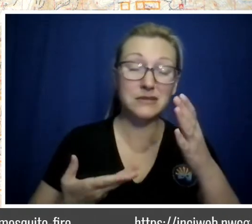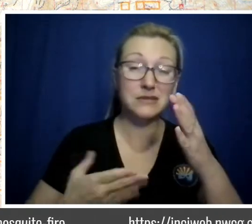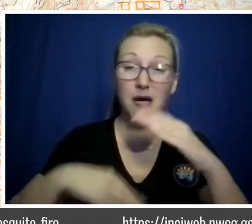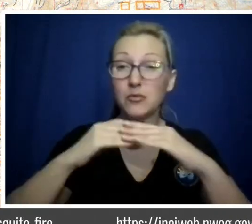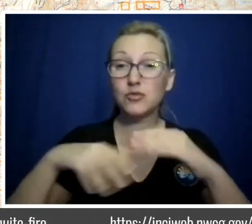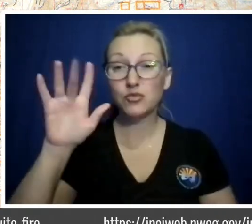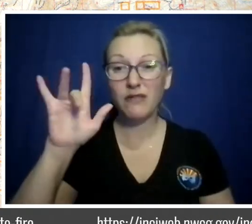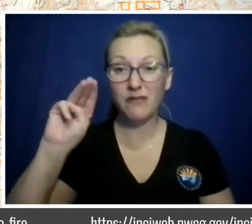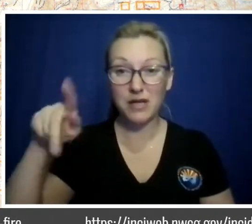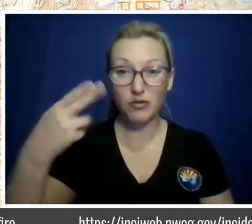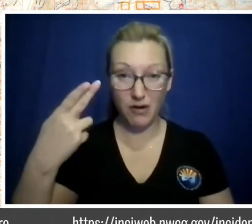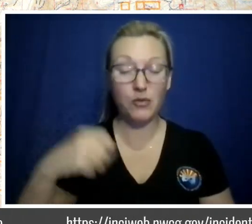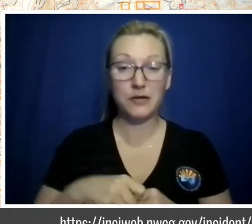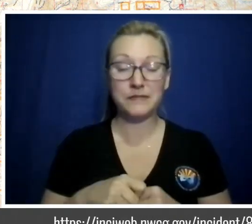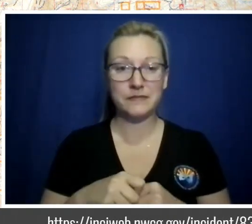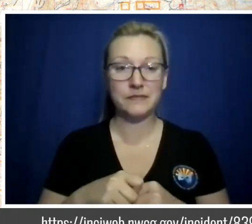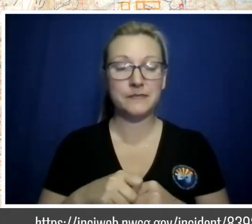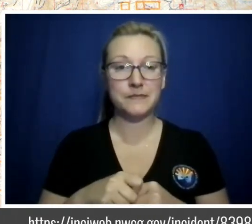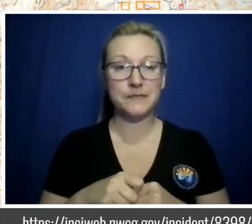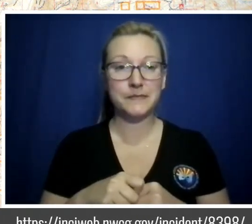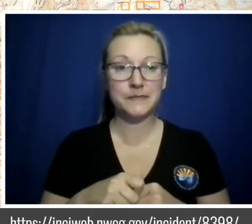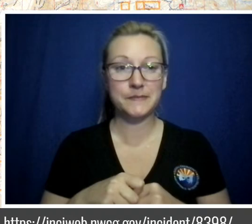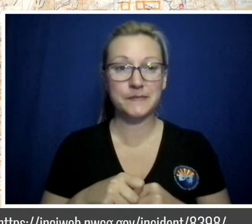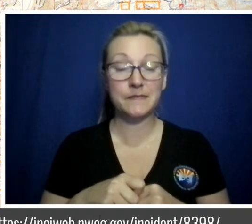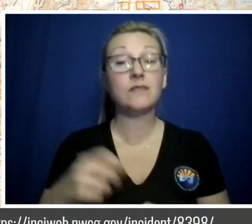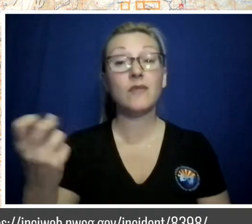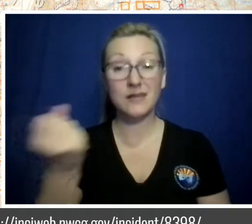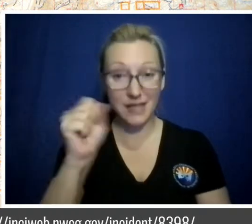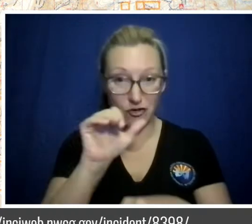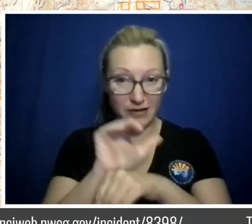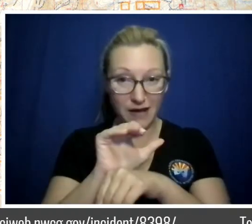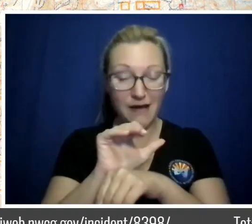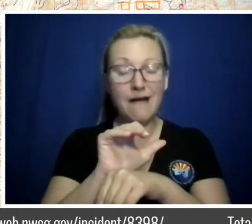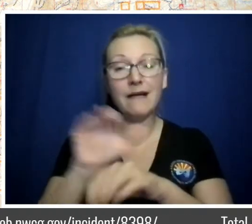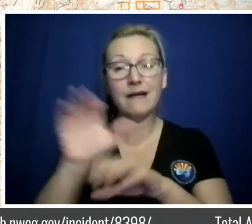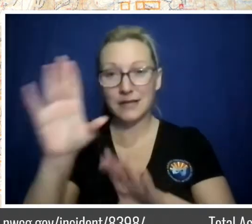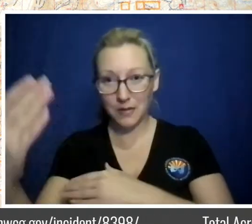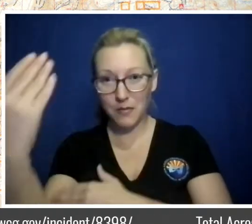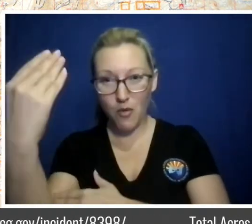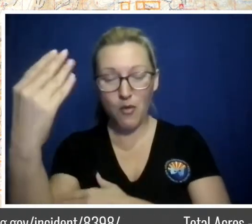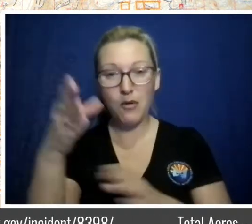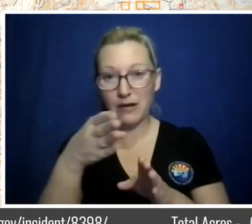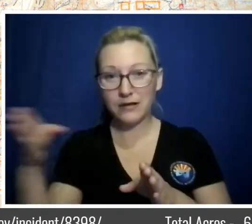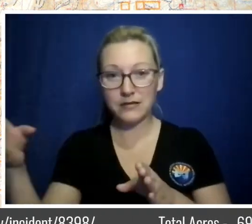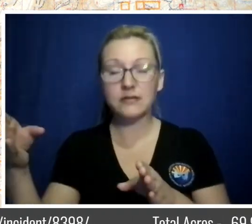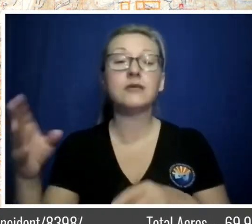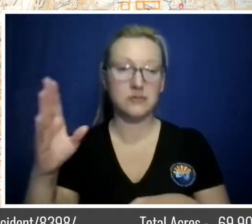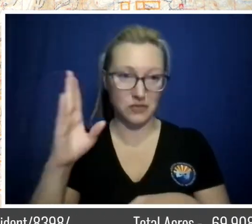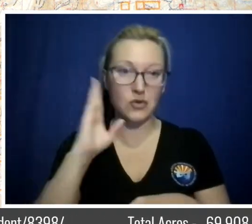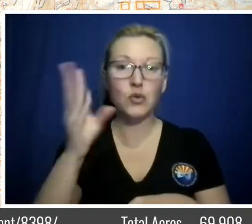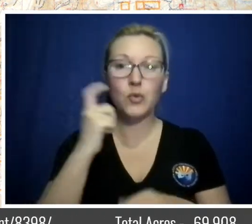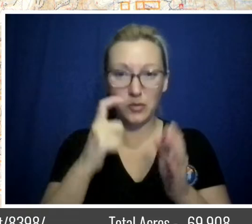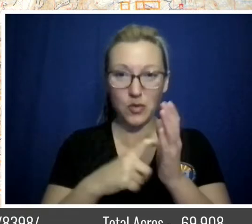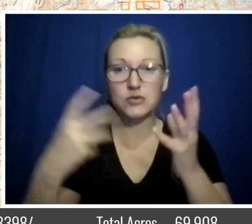ridges. Following that, late Saturday night and into Sunday, we do have some moisture coming to the area.